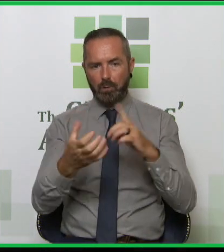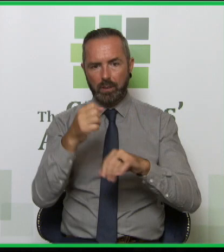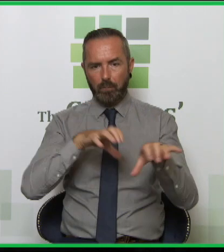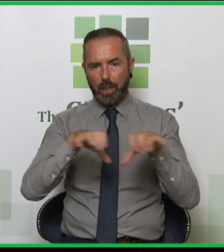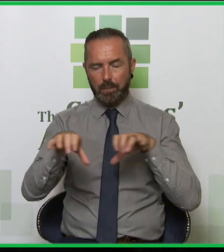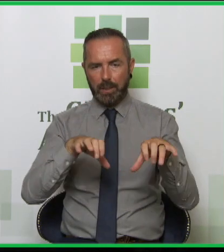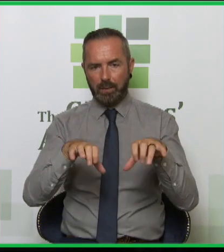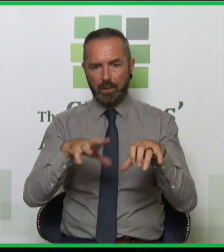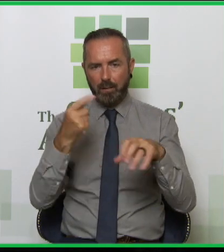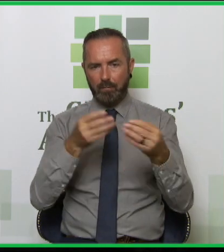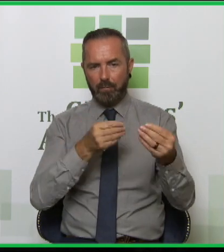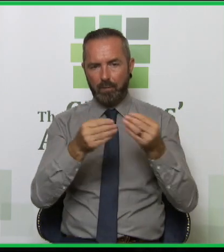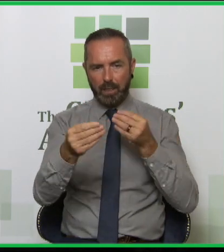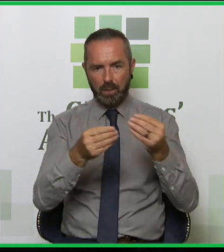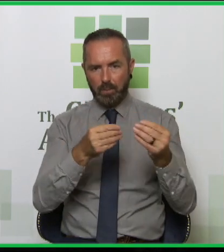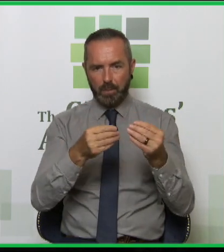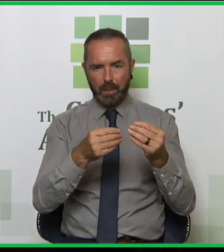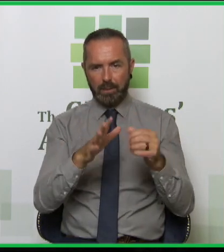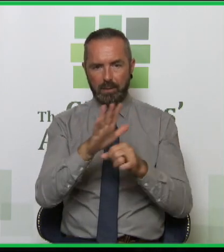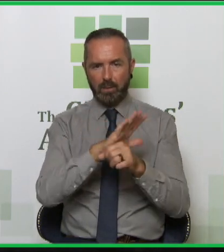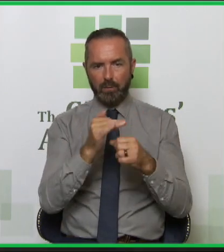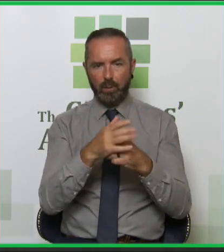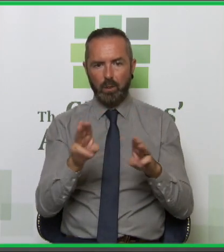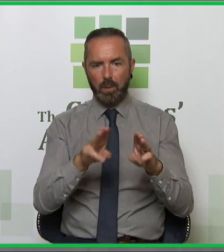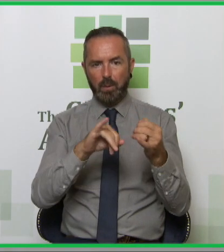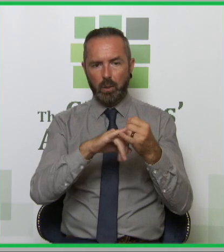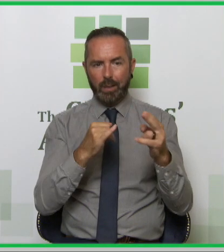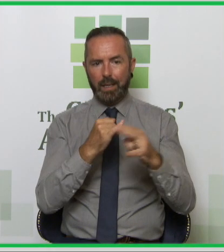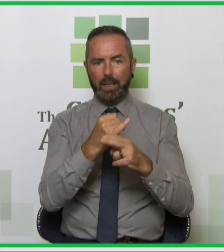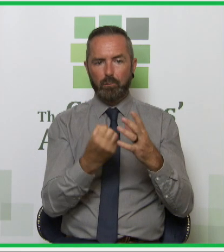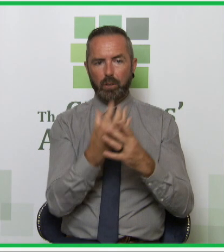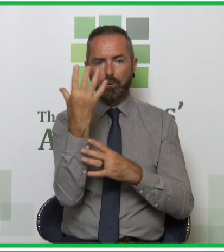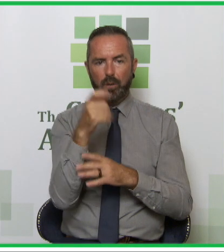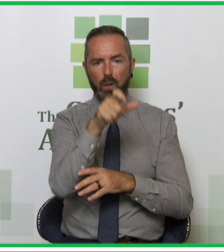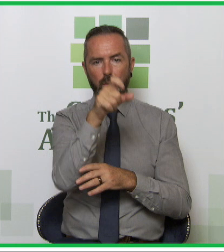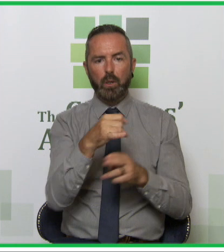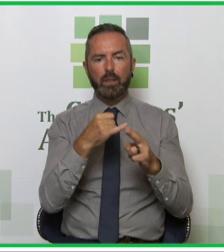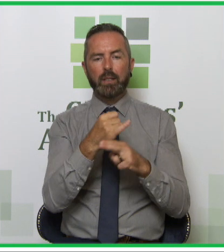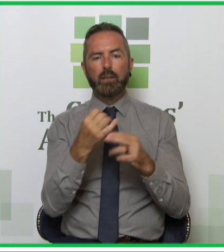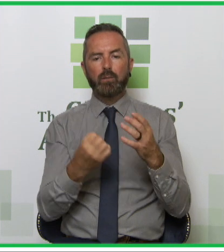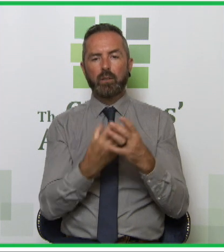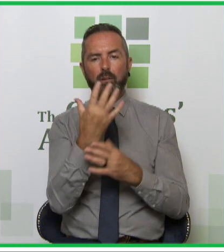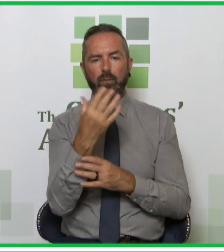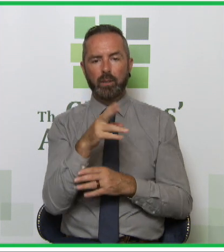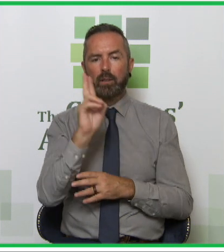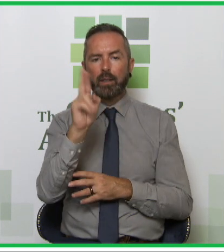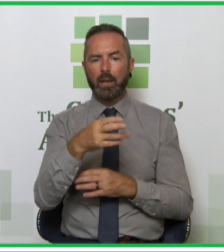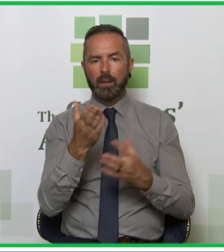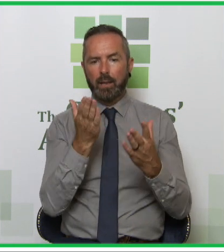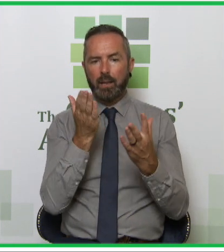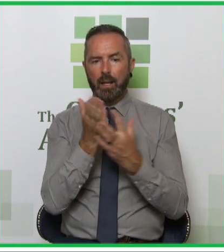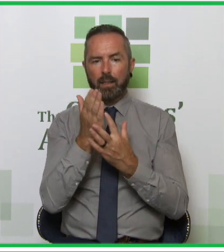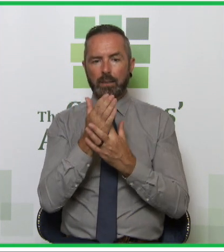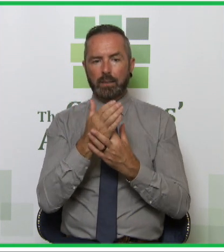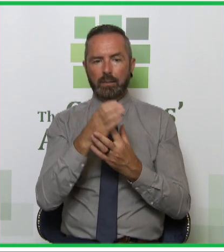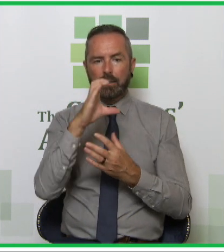flexibilities for those who are in recovery. So a person in recovery can access a CE scheme